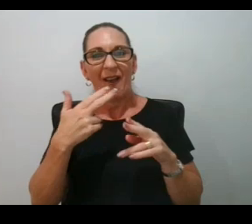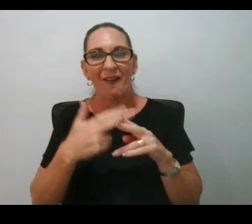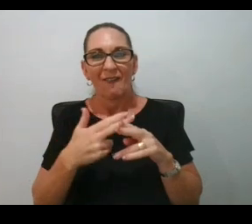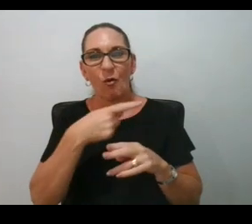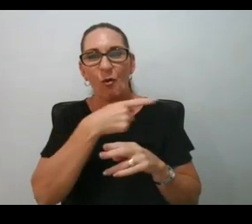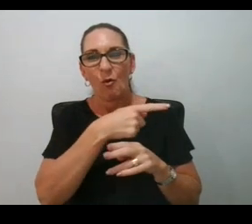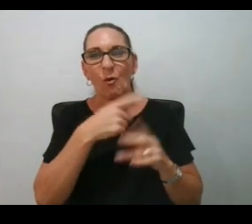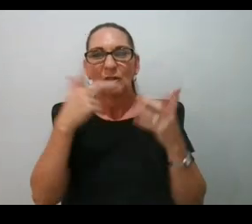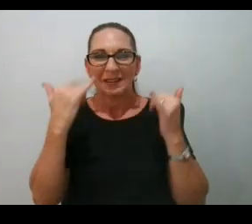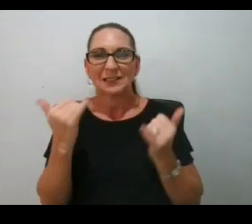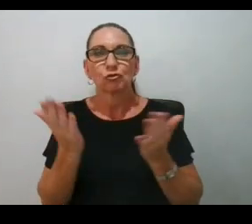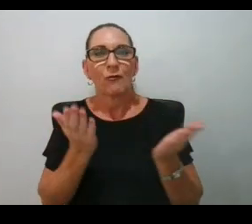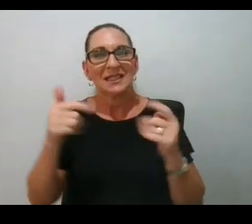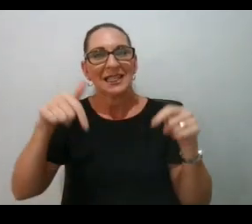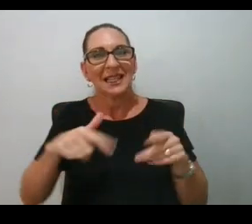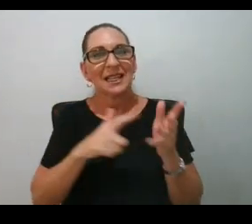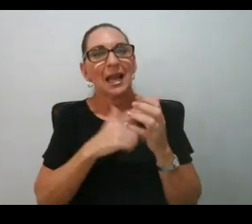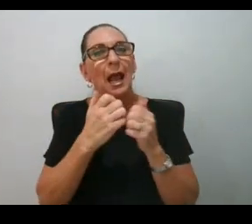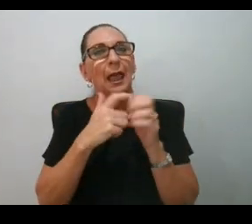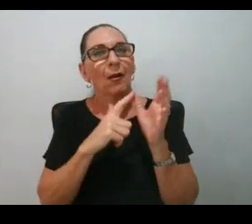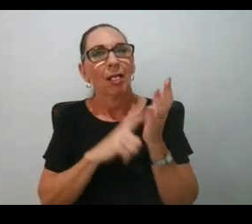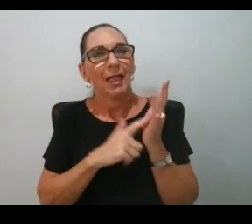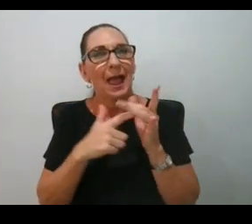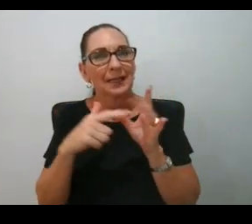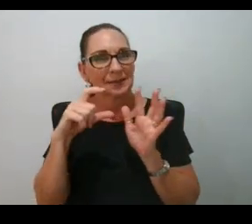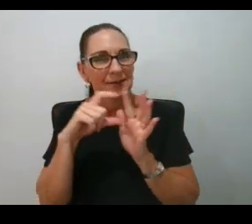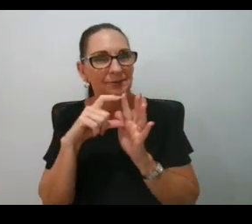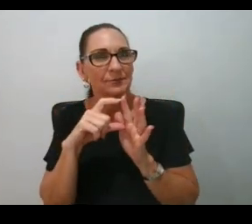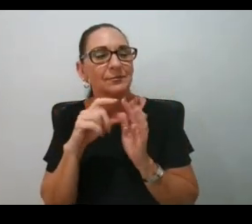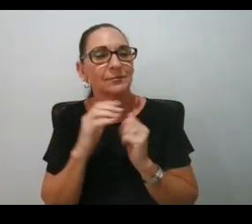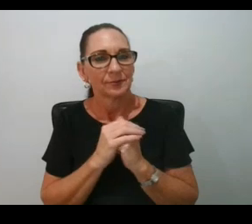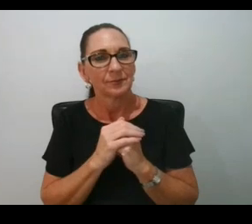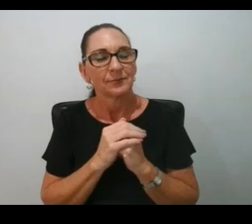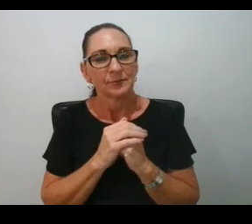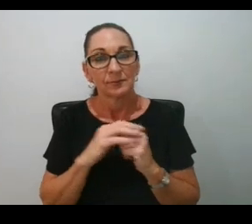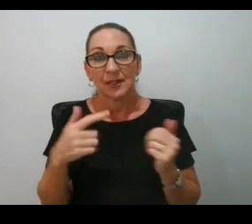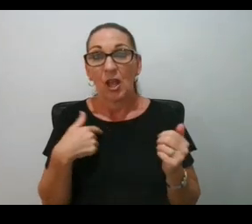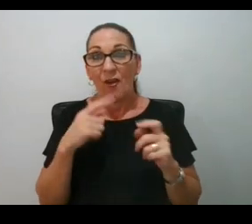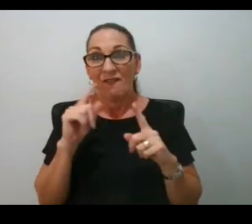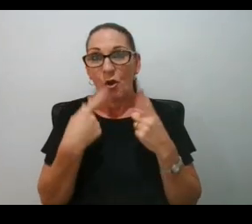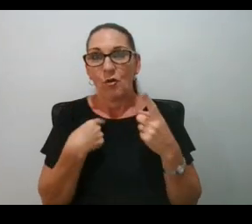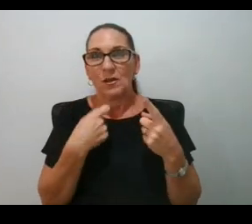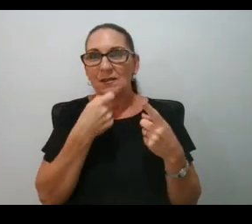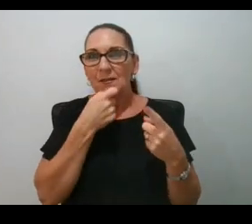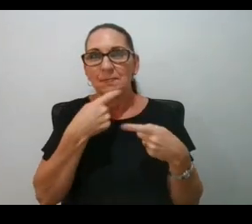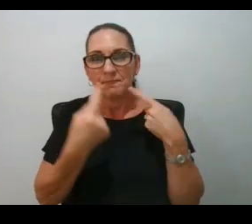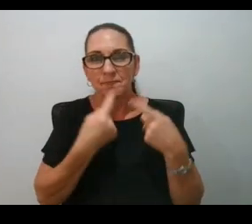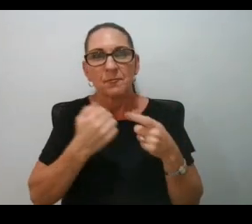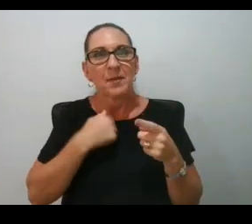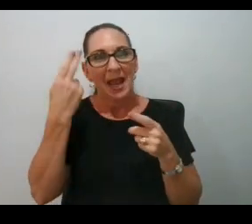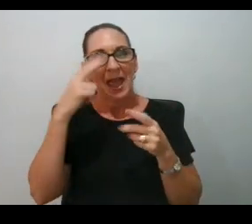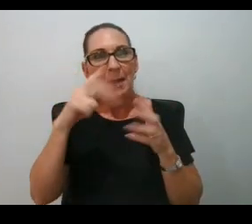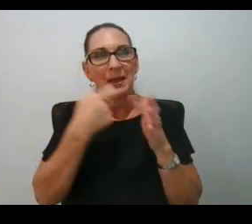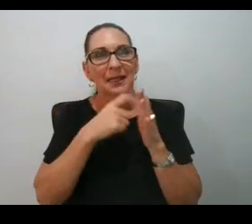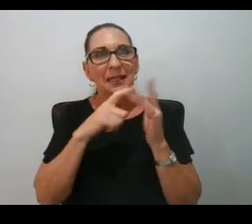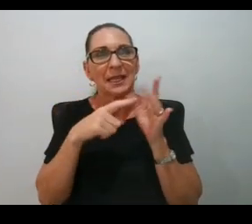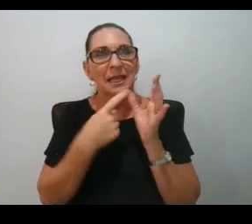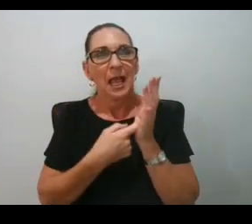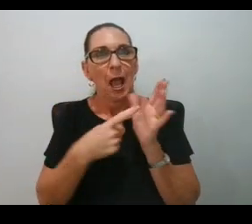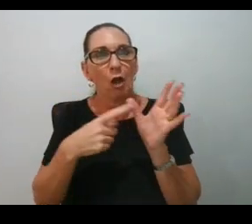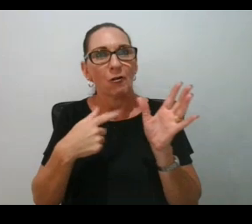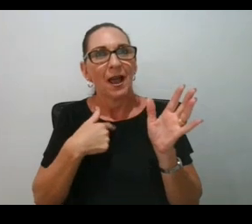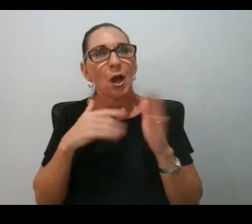Queensland. So just a little bit of housekeeping before I'll take it over to Paul. My name is Kiara. I'm the Community